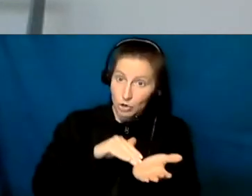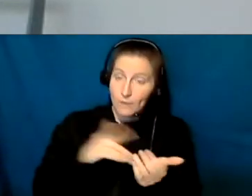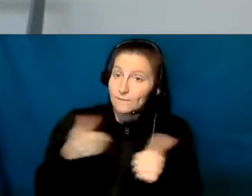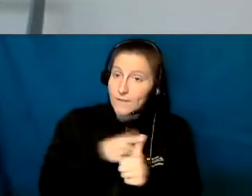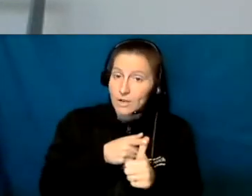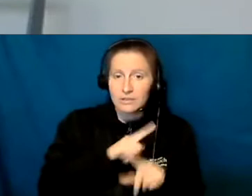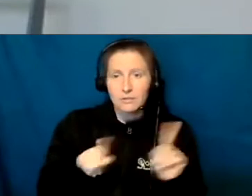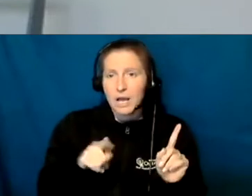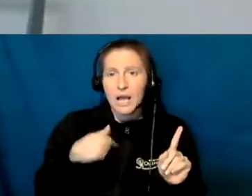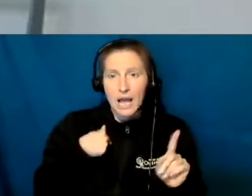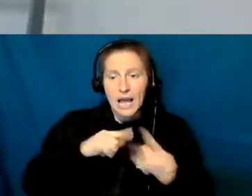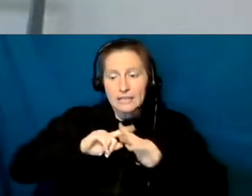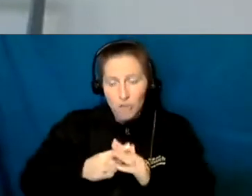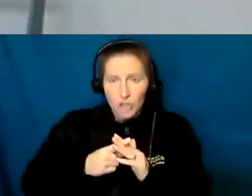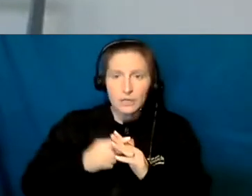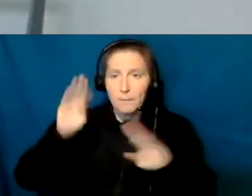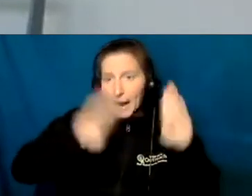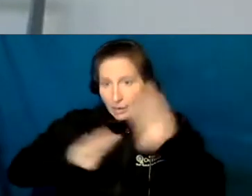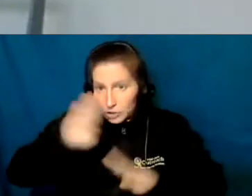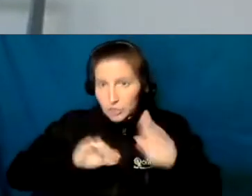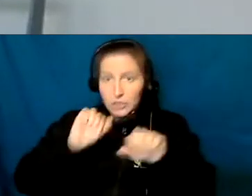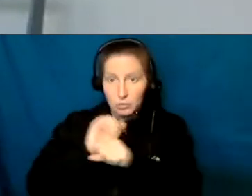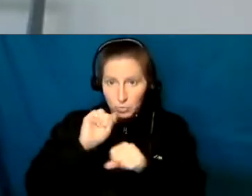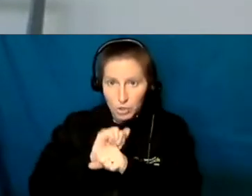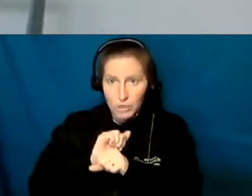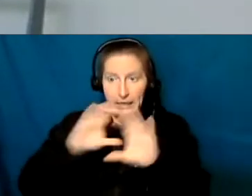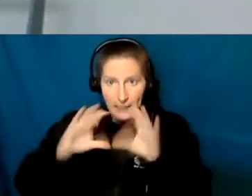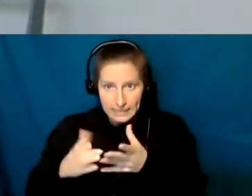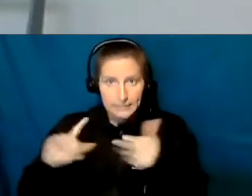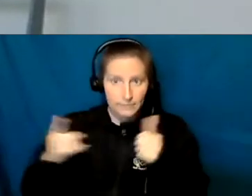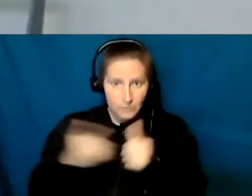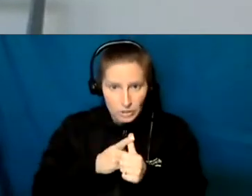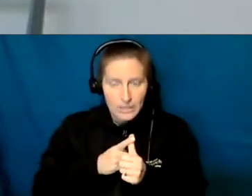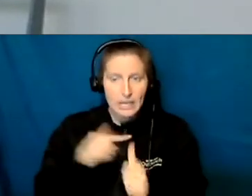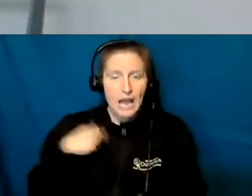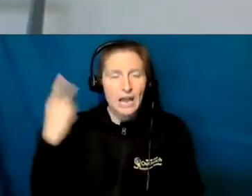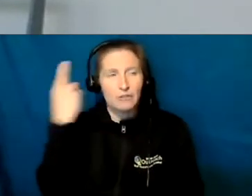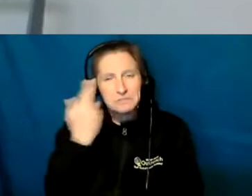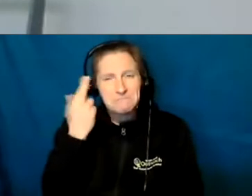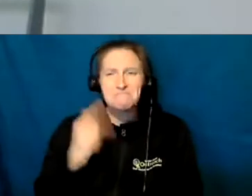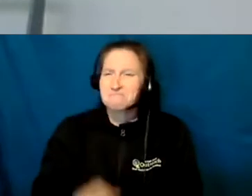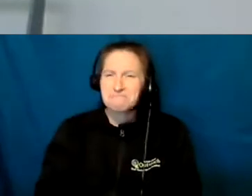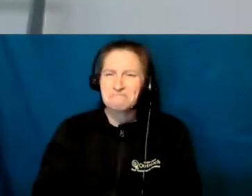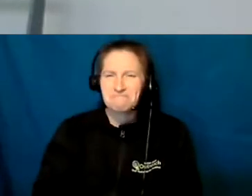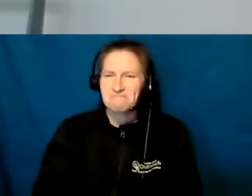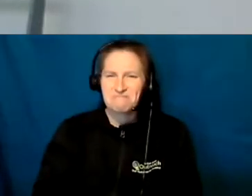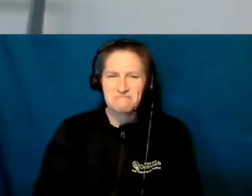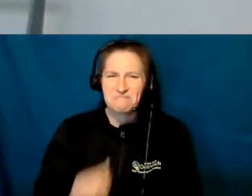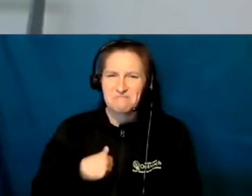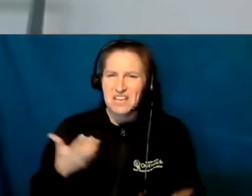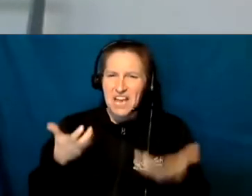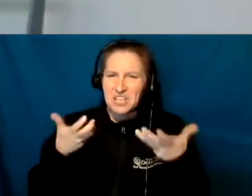just started some biology coursework, and kind of realized that I maybe didn't want something possibly